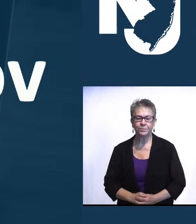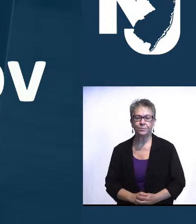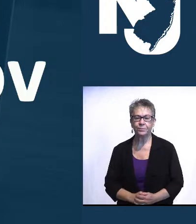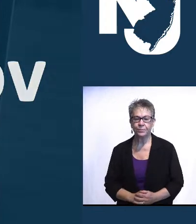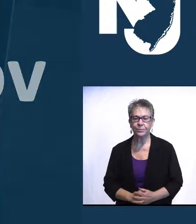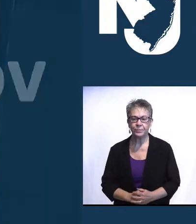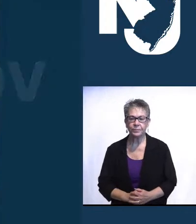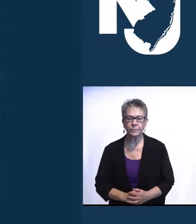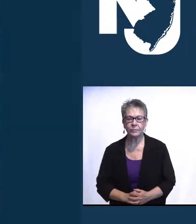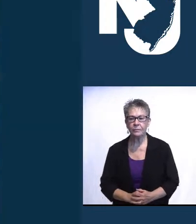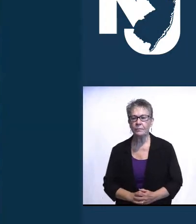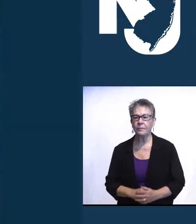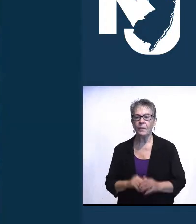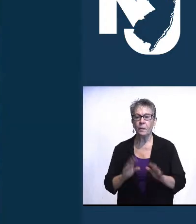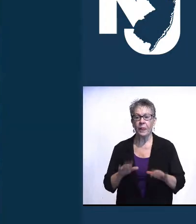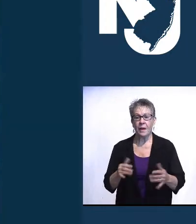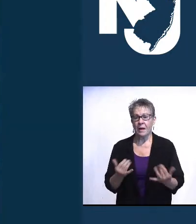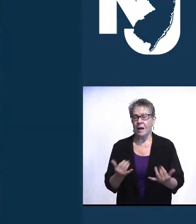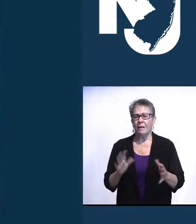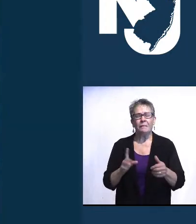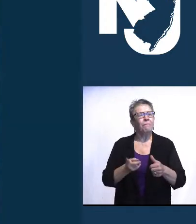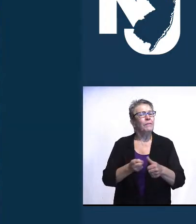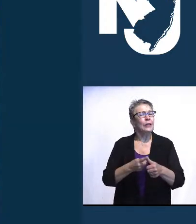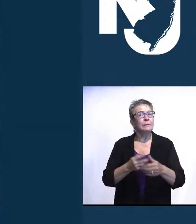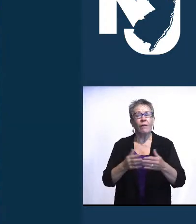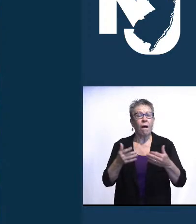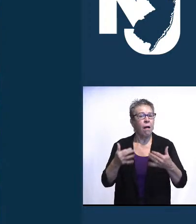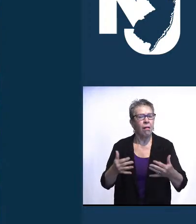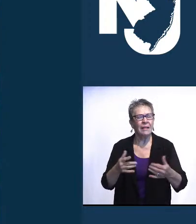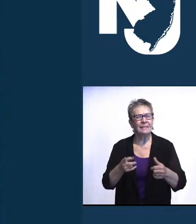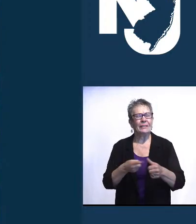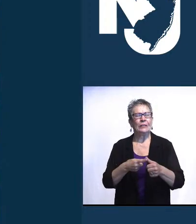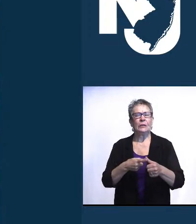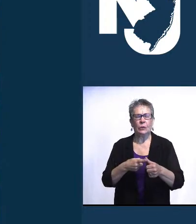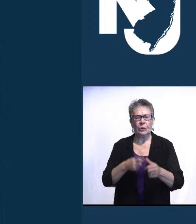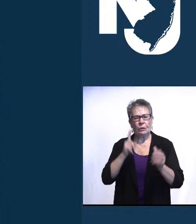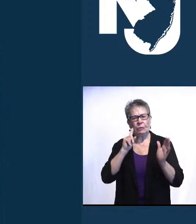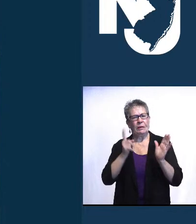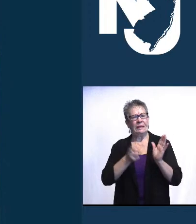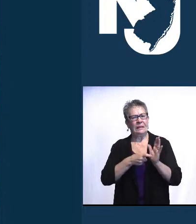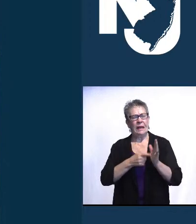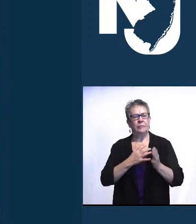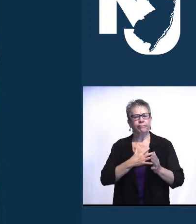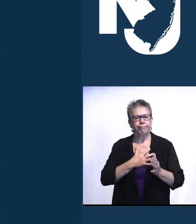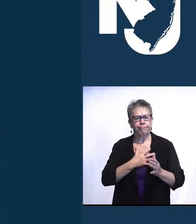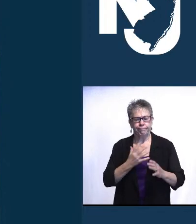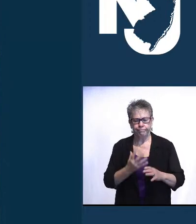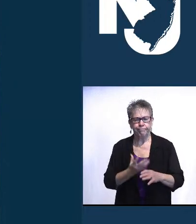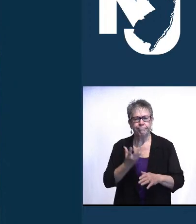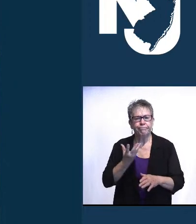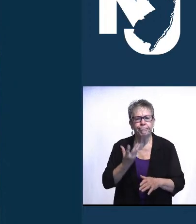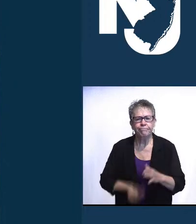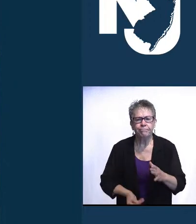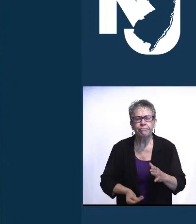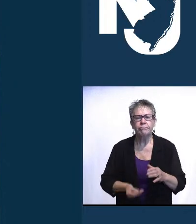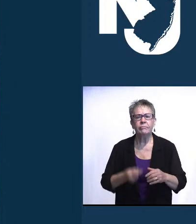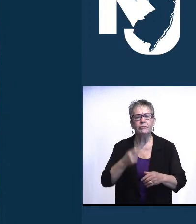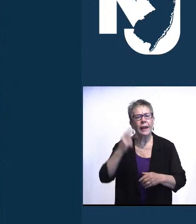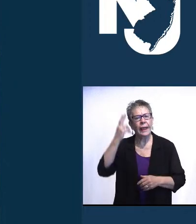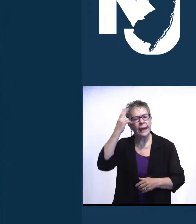and foremost, and with the heaviest of hearts, our thoughts and prayers are with the family of this guy, Kyle